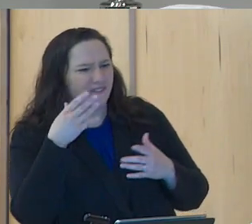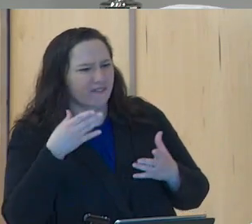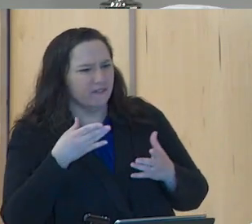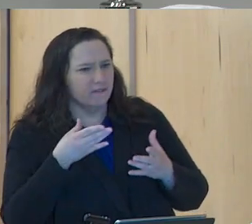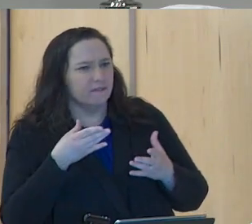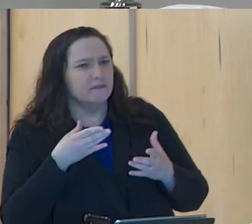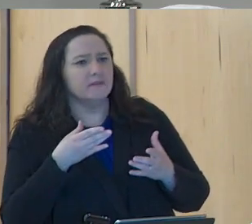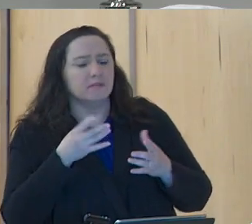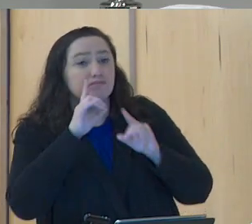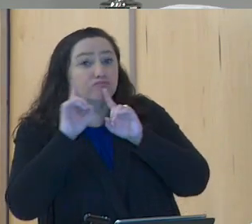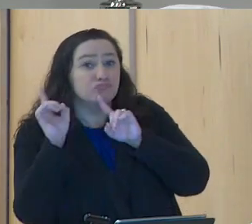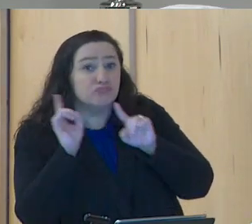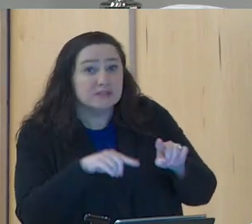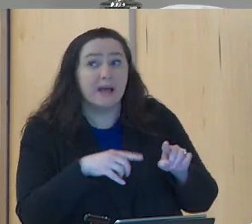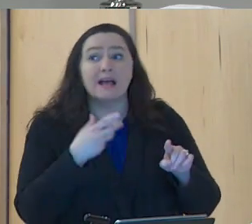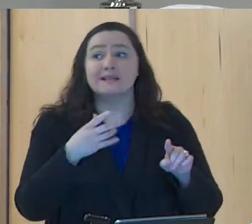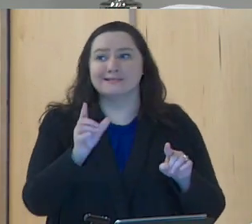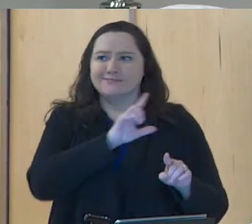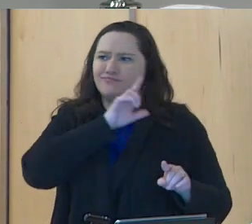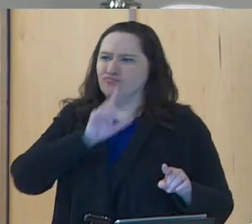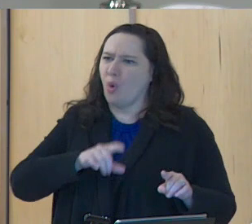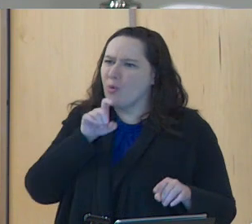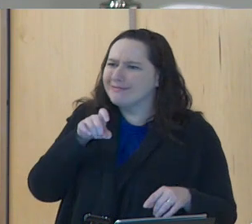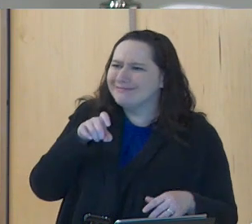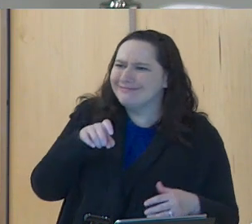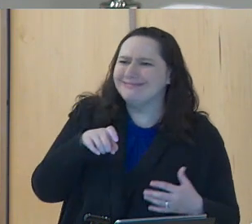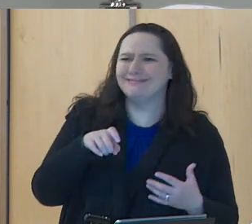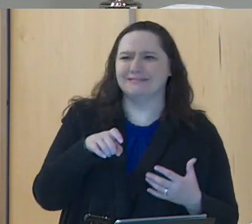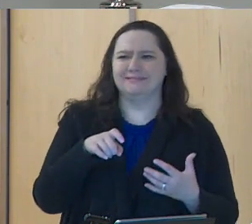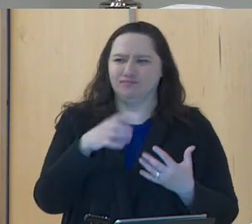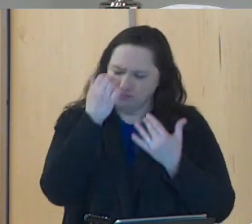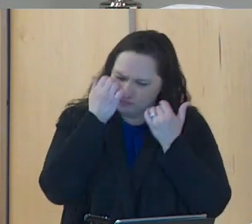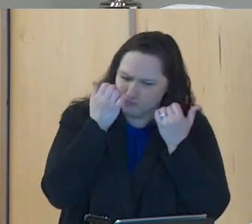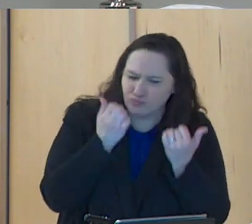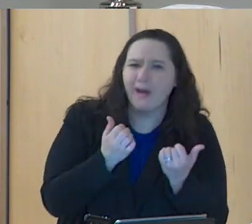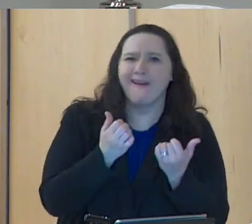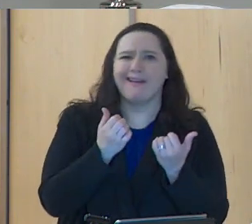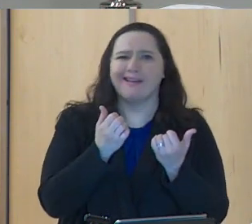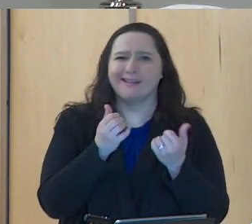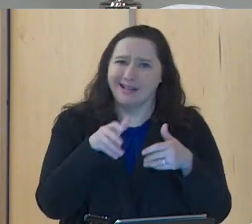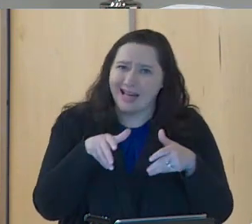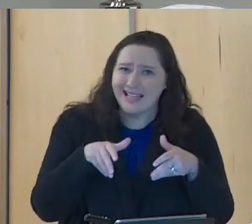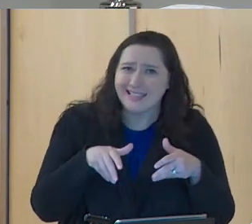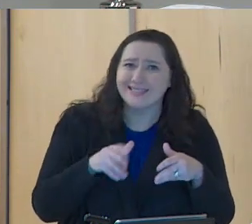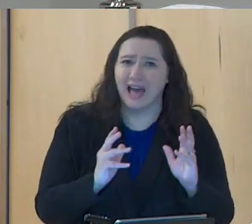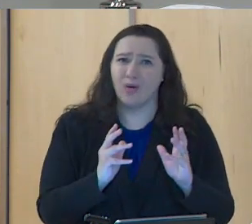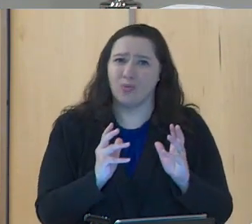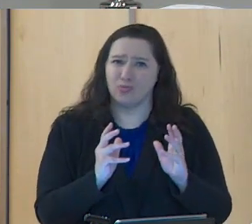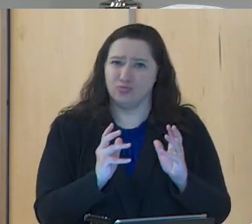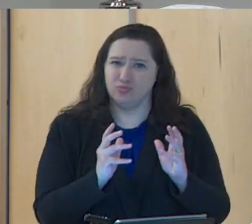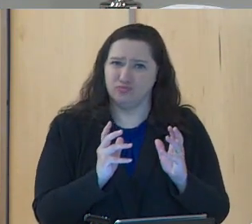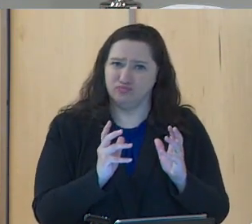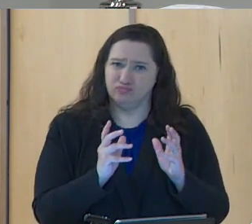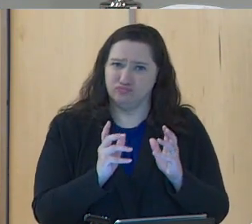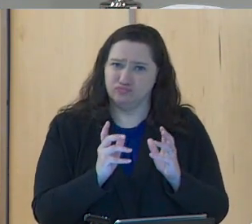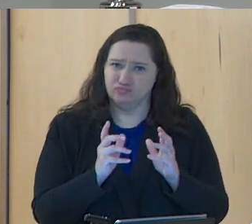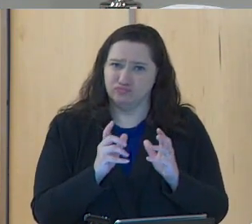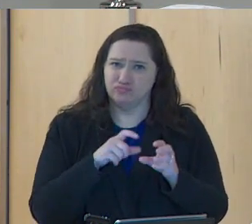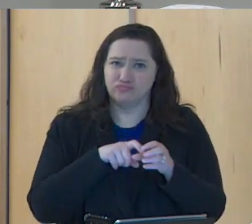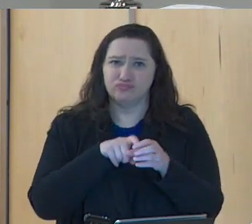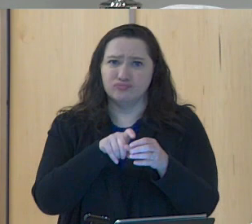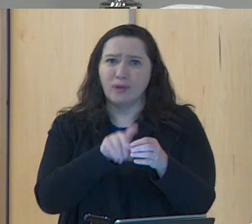colt?" they responded, "The Lord has need of it." And they obeyed and they let that colt be taken